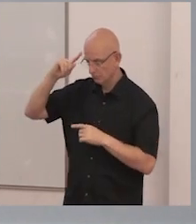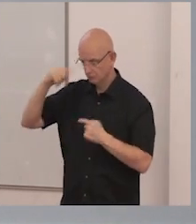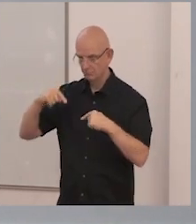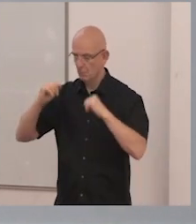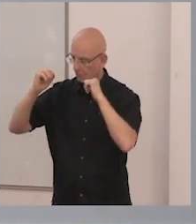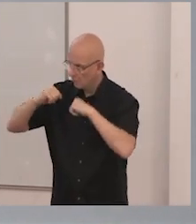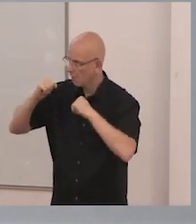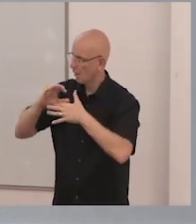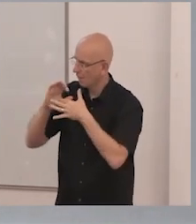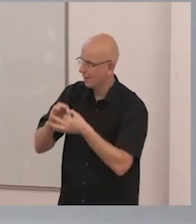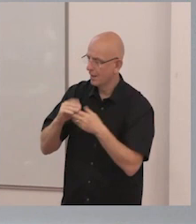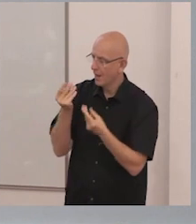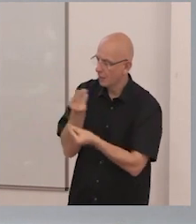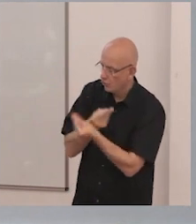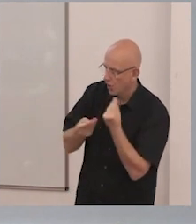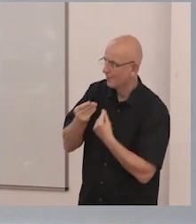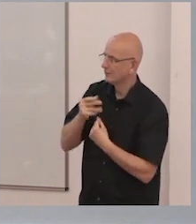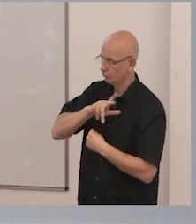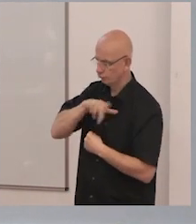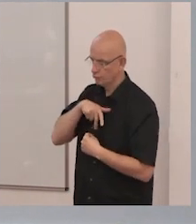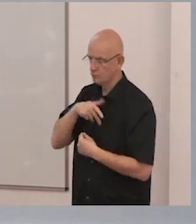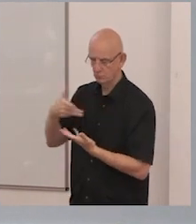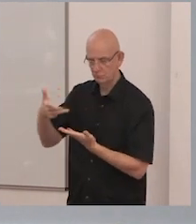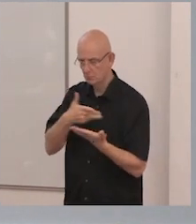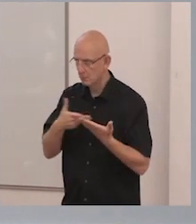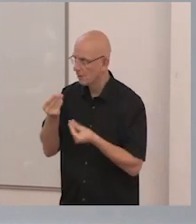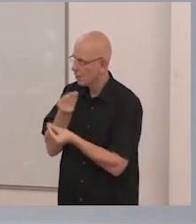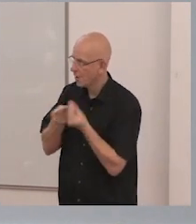never mind the combination of those two grounds.